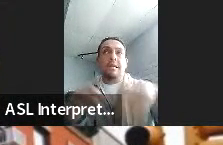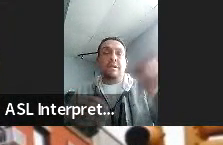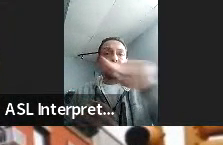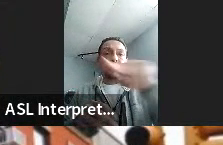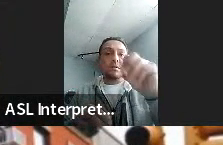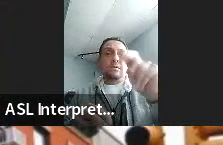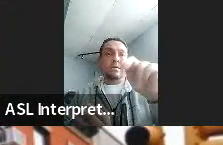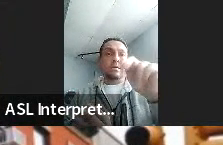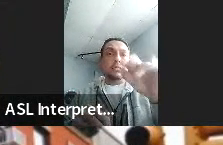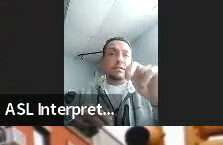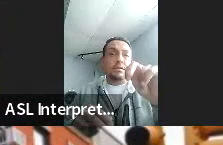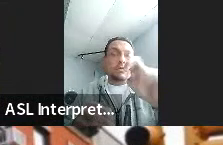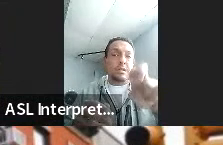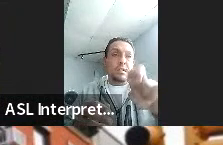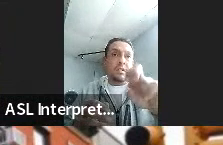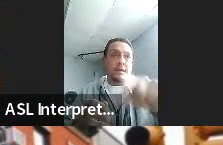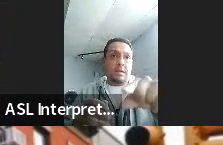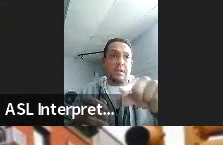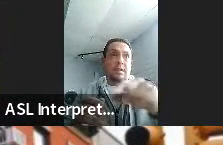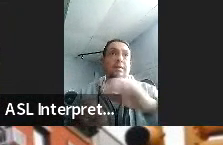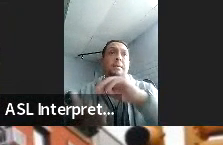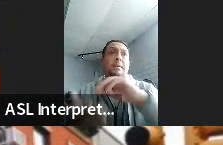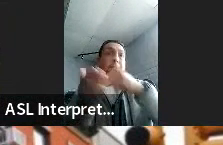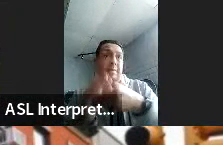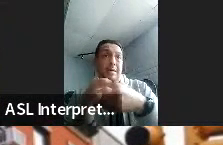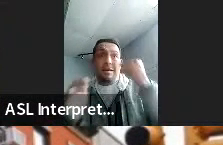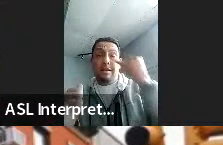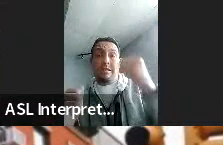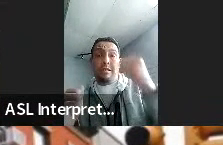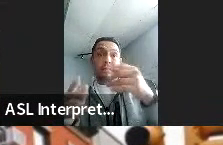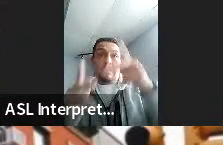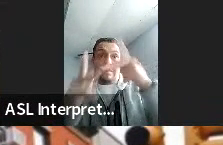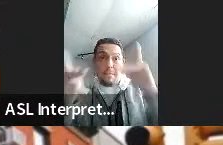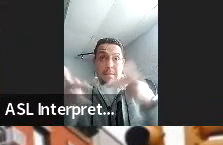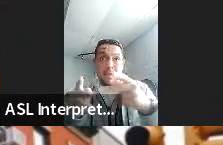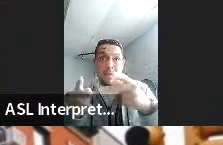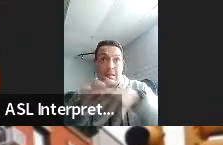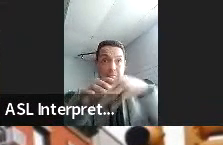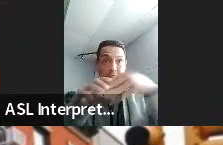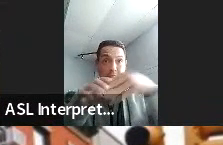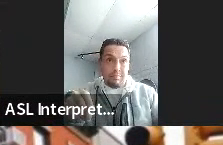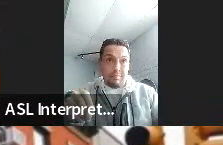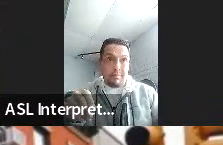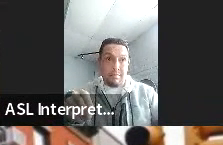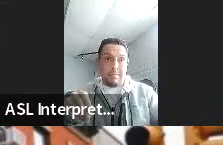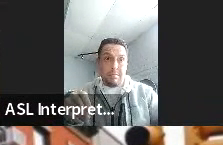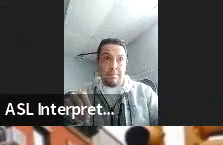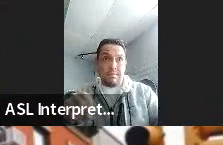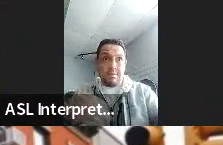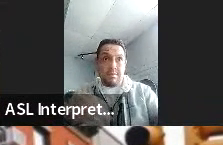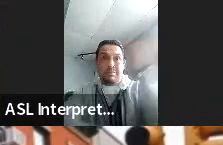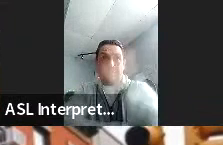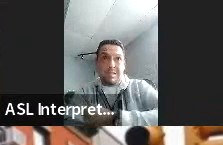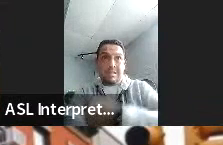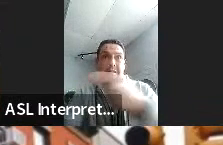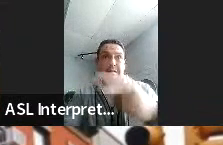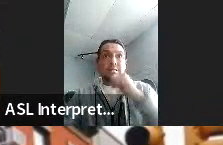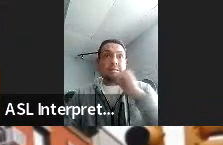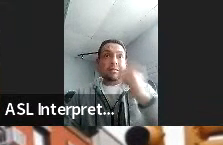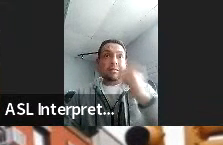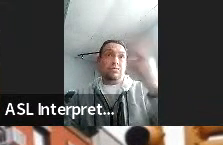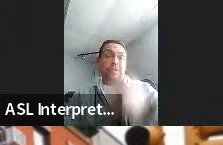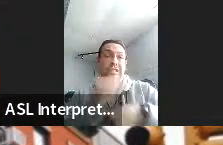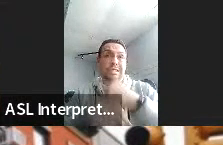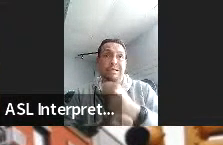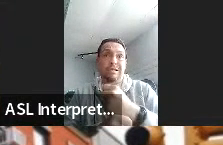go vacant, and the storefront space were to go vacant for more than 2 years, in most residential areas of the city today, there's no way in zoning